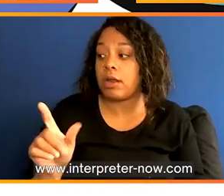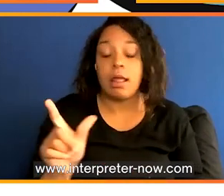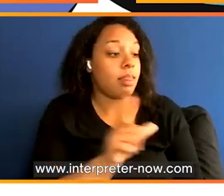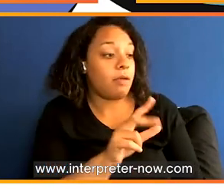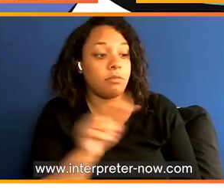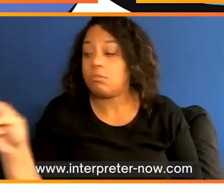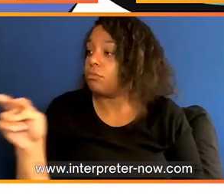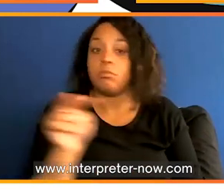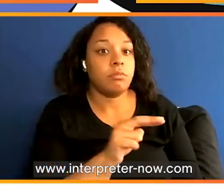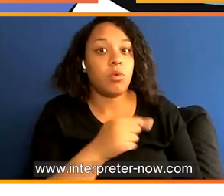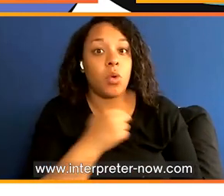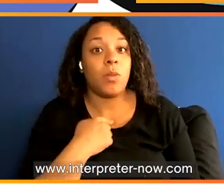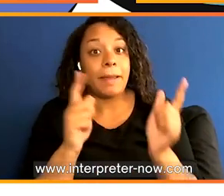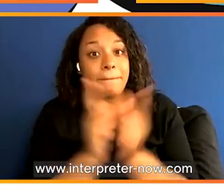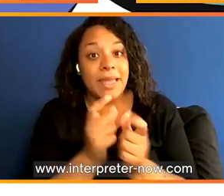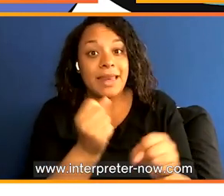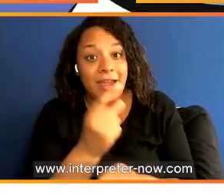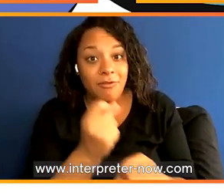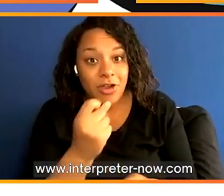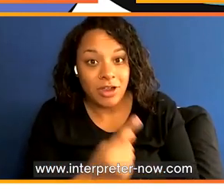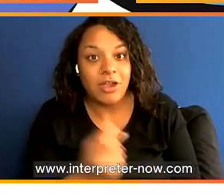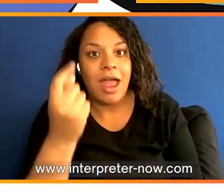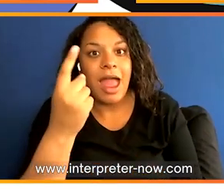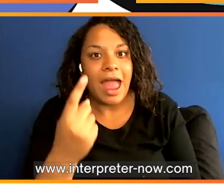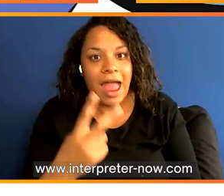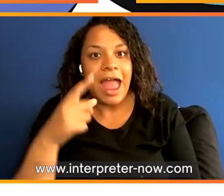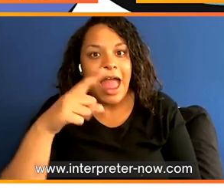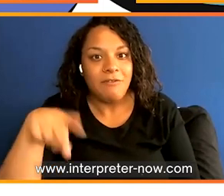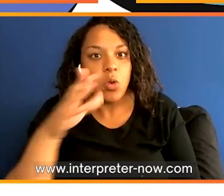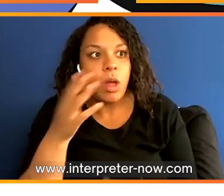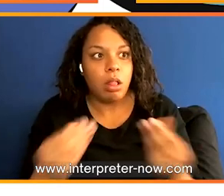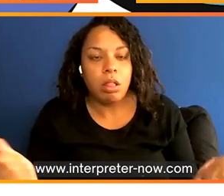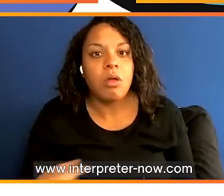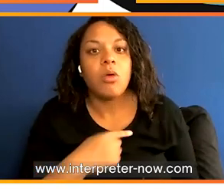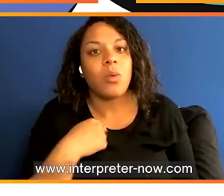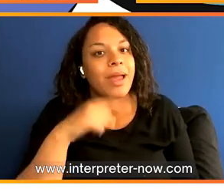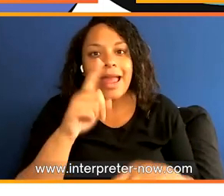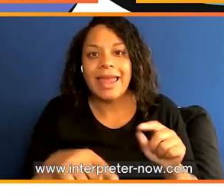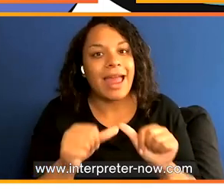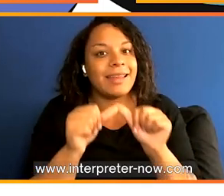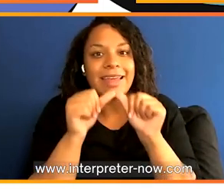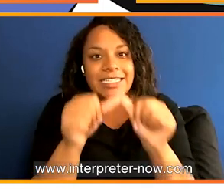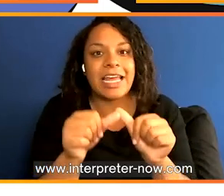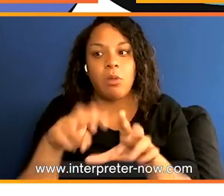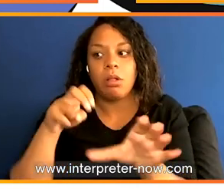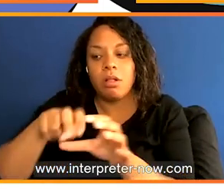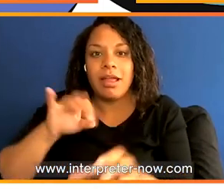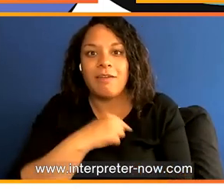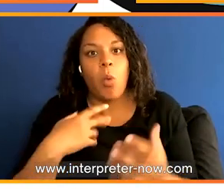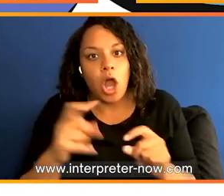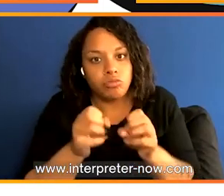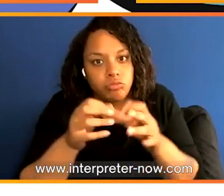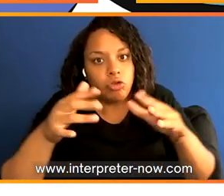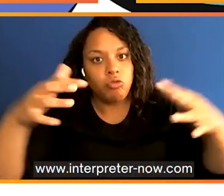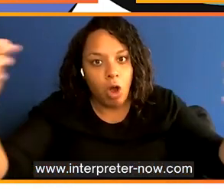people in the room. And he said, if you look to your right and you look to your left, and we meet every year, half of you are new. Like, we